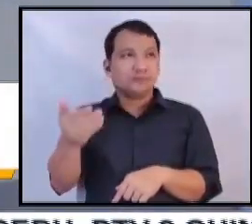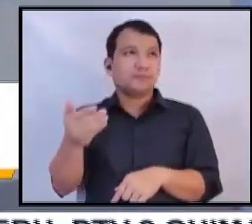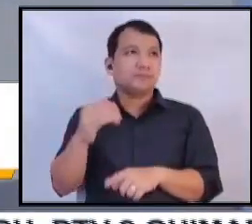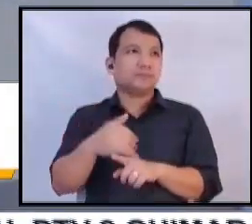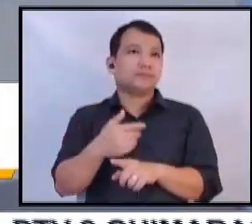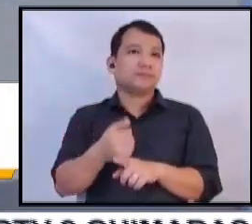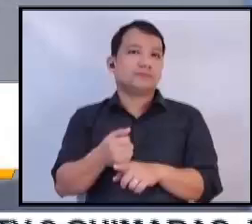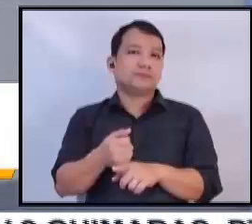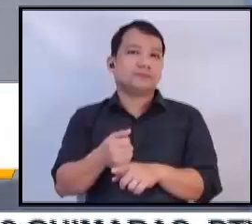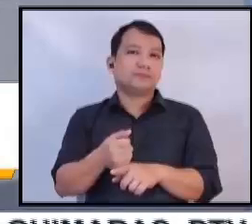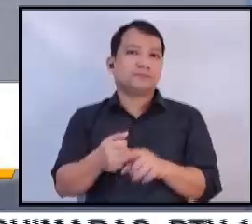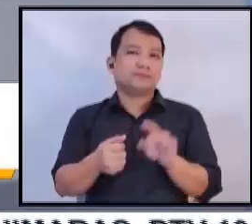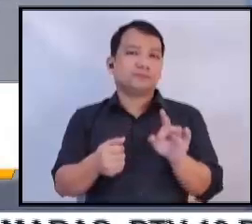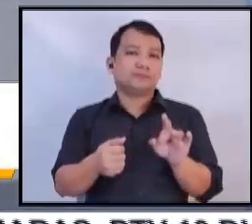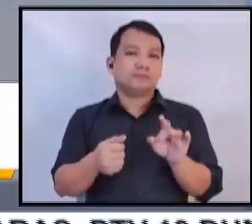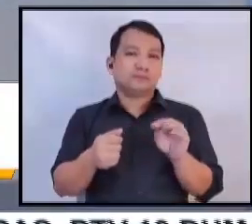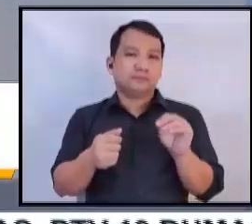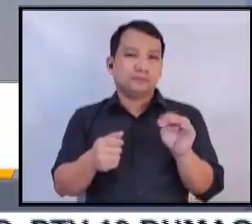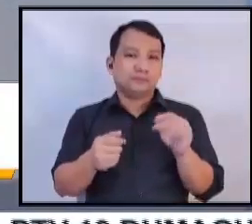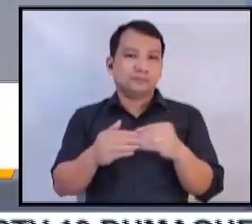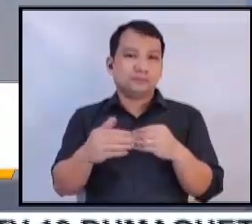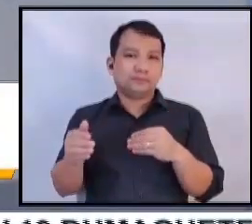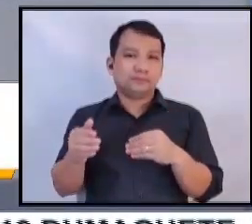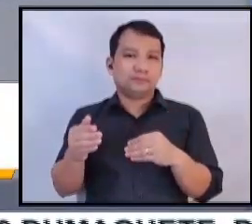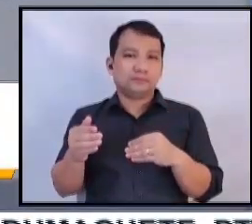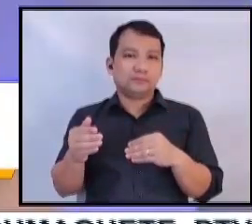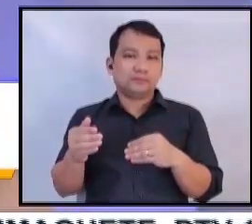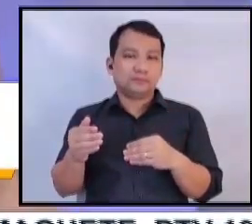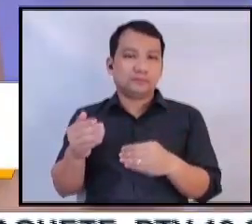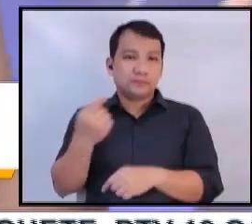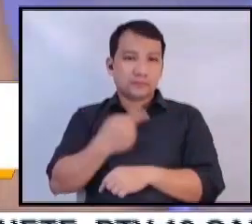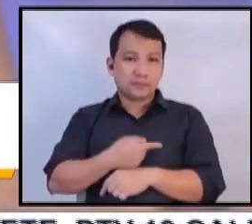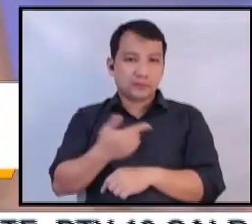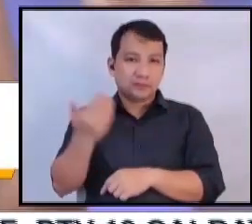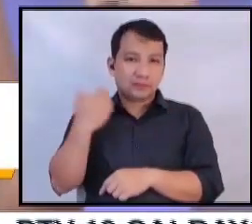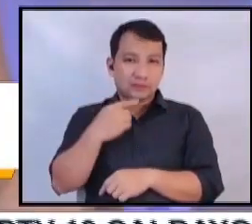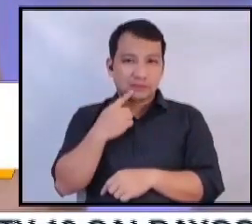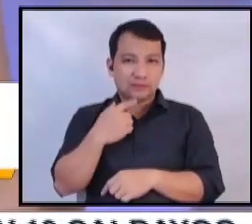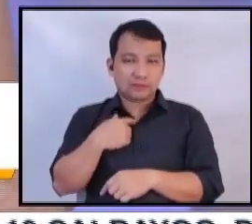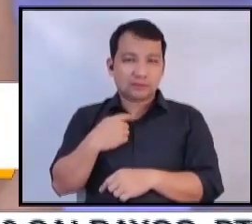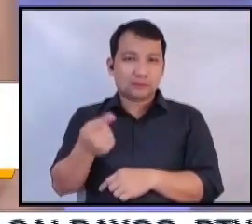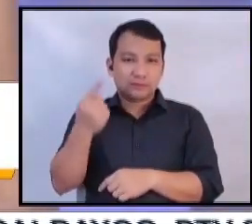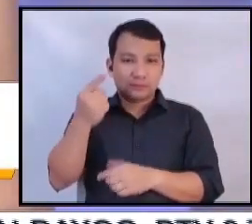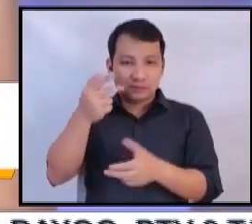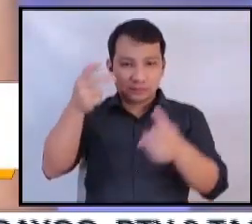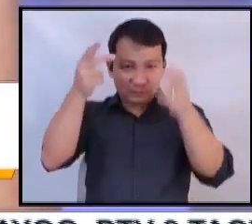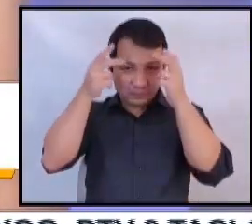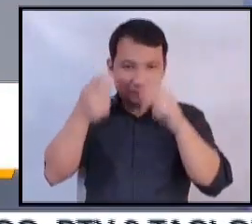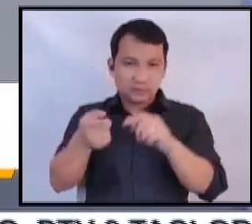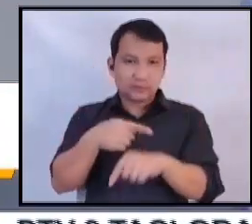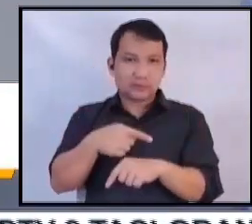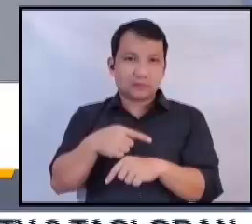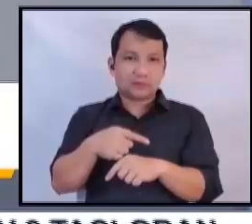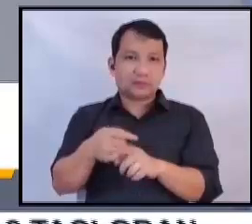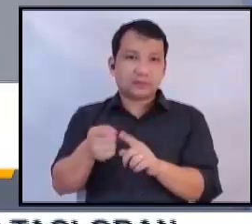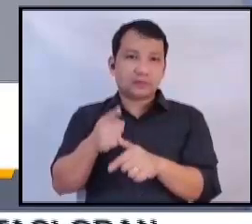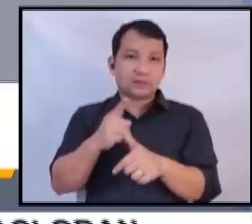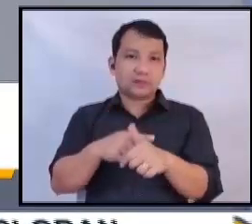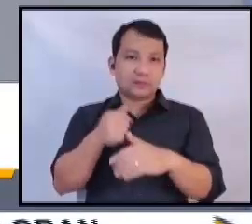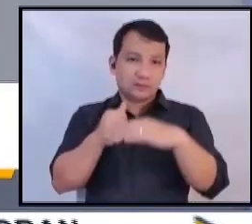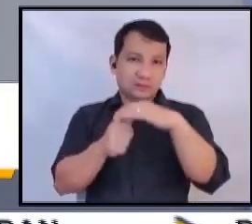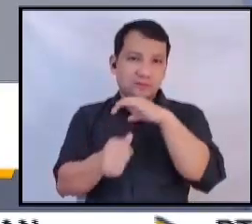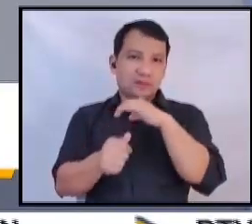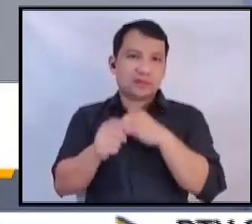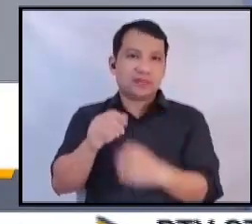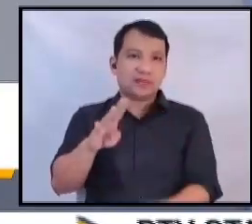15, 14, I'm not and sure. You were the first title holder or beauty queen from Abra, tama ba? That's right, wow. That's right. Wow.